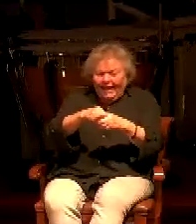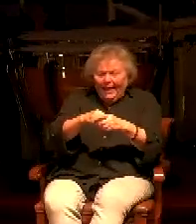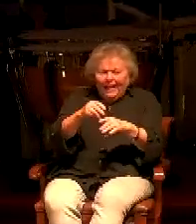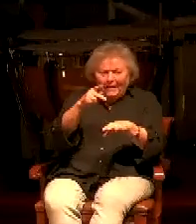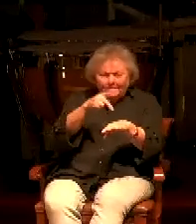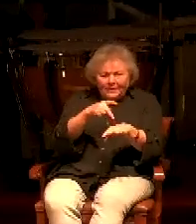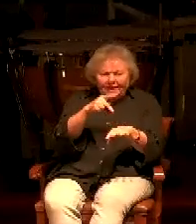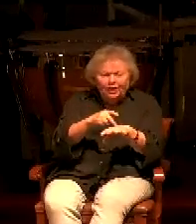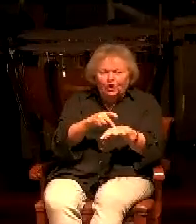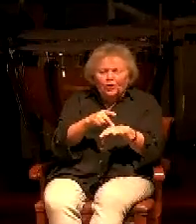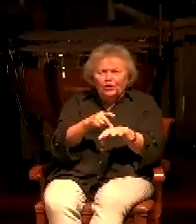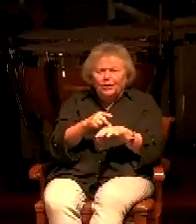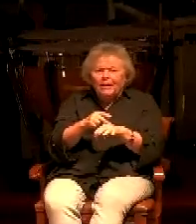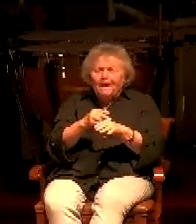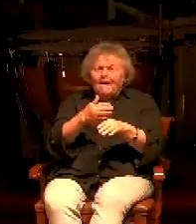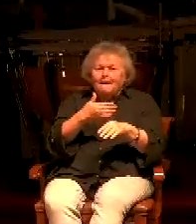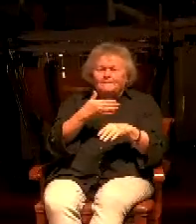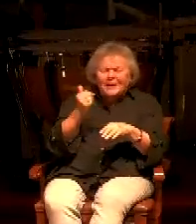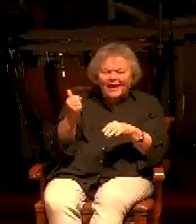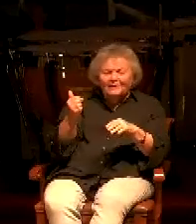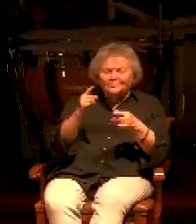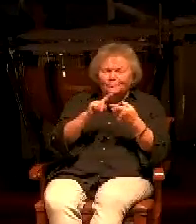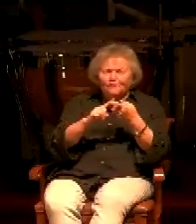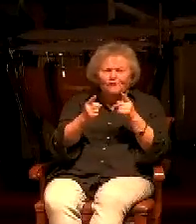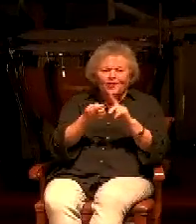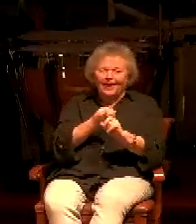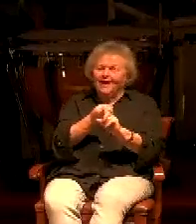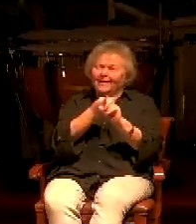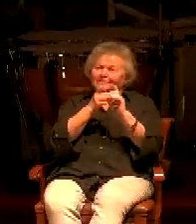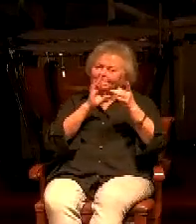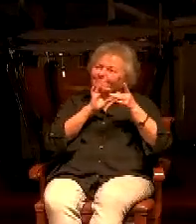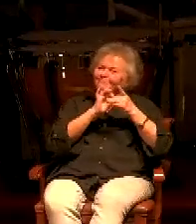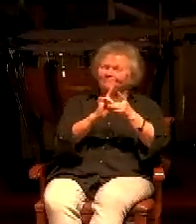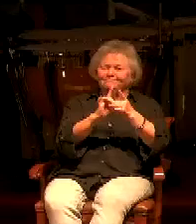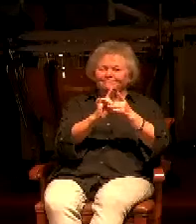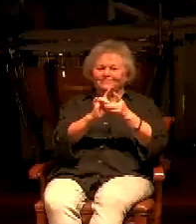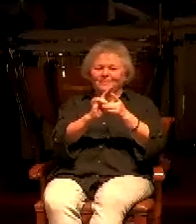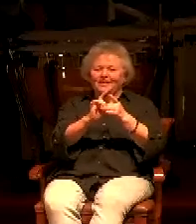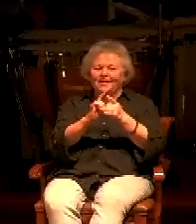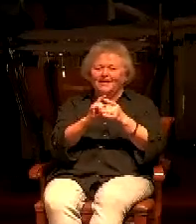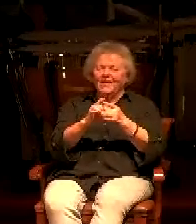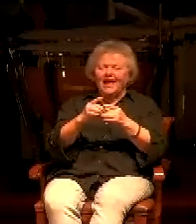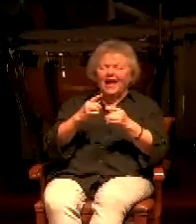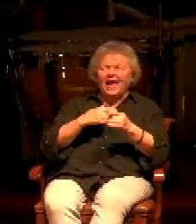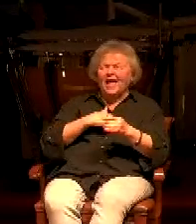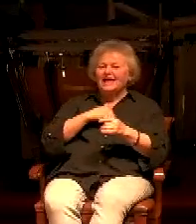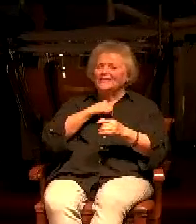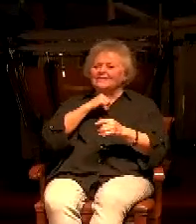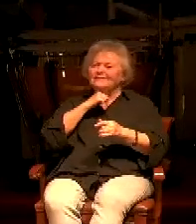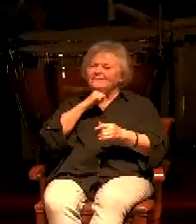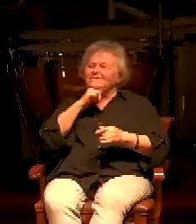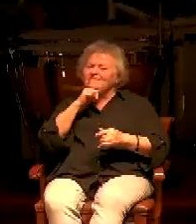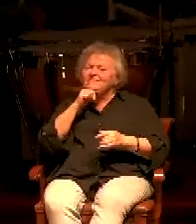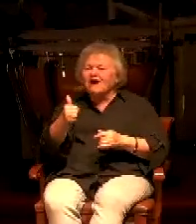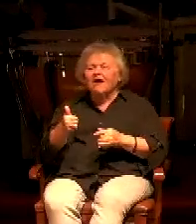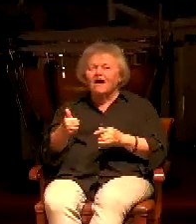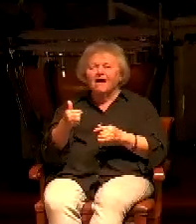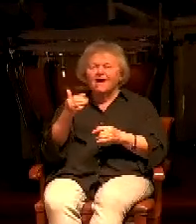3 years, to have your best friend stab you in the back and say, "I don't know him," and run away, I don't think it gets much worse than